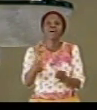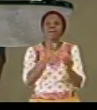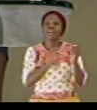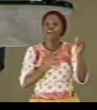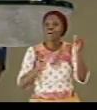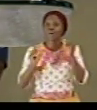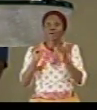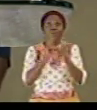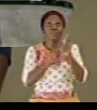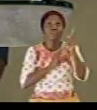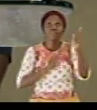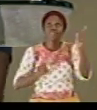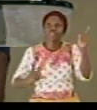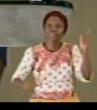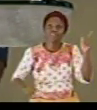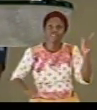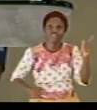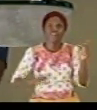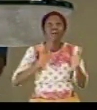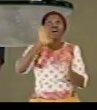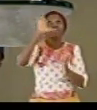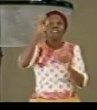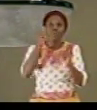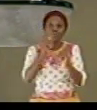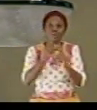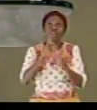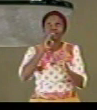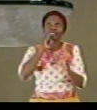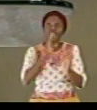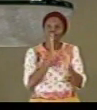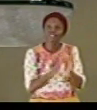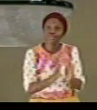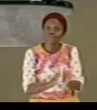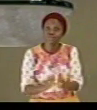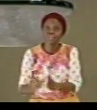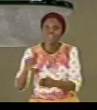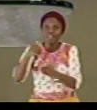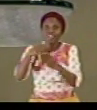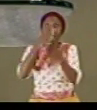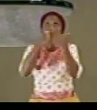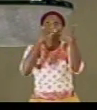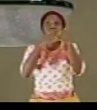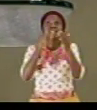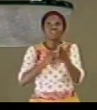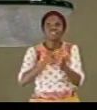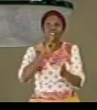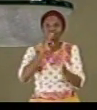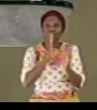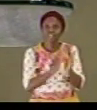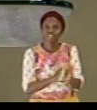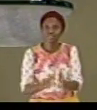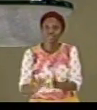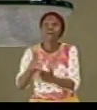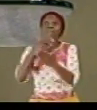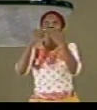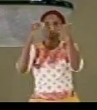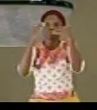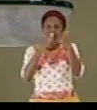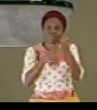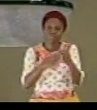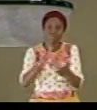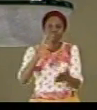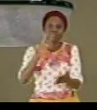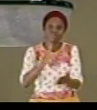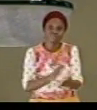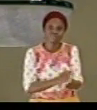And ever, oh Lord, thy word is settled in heaven, it is